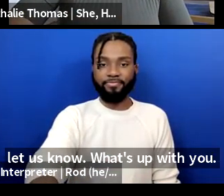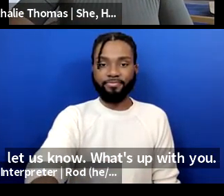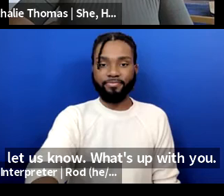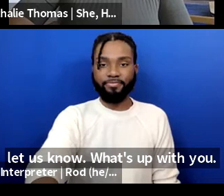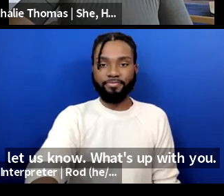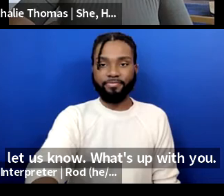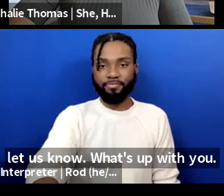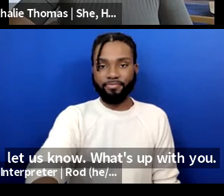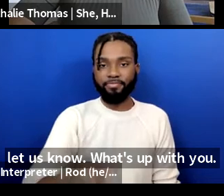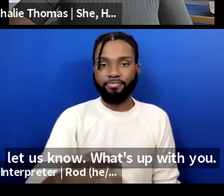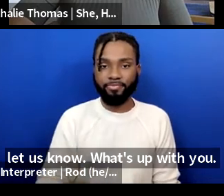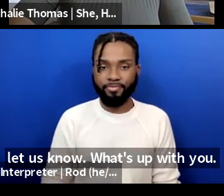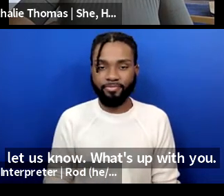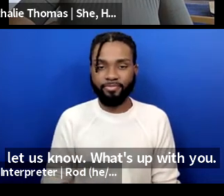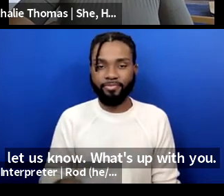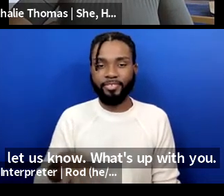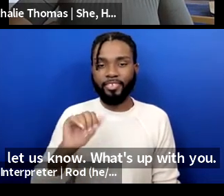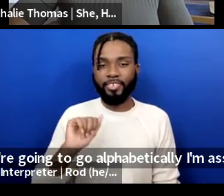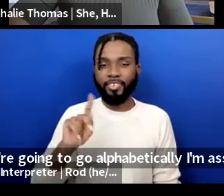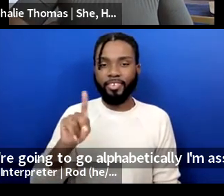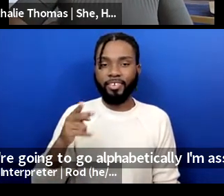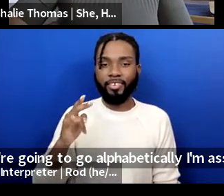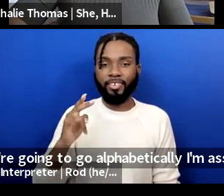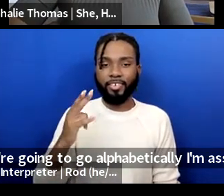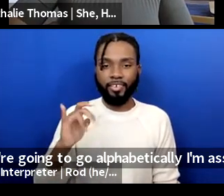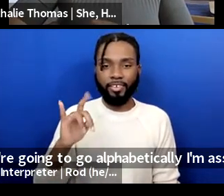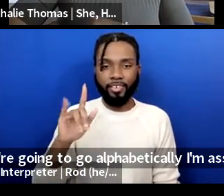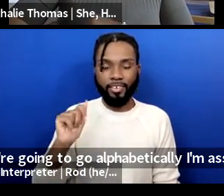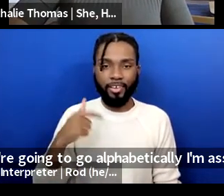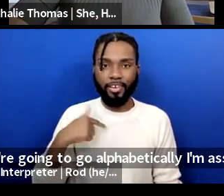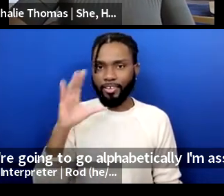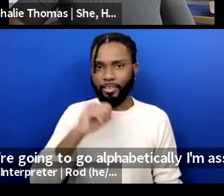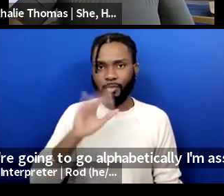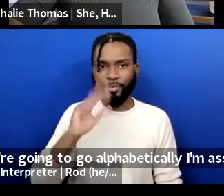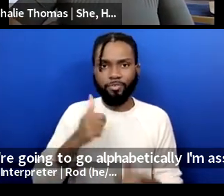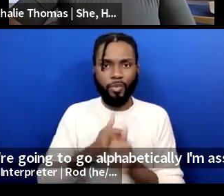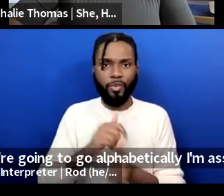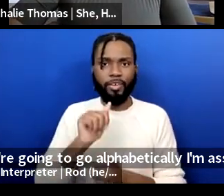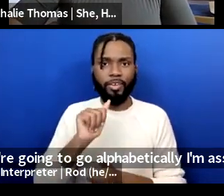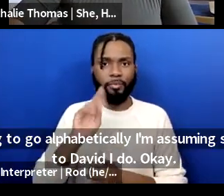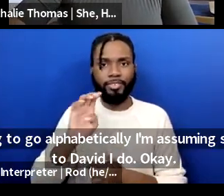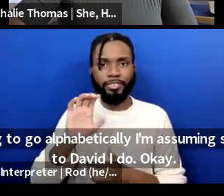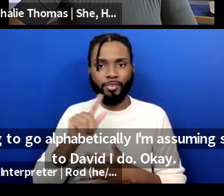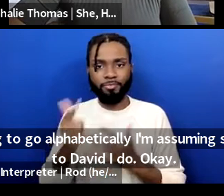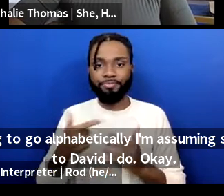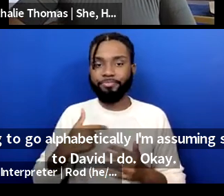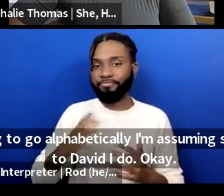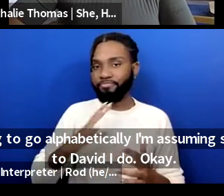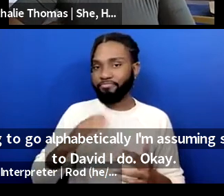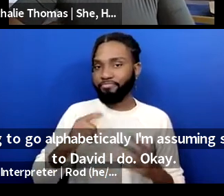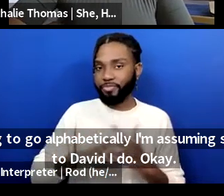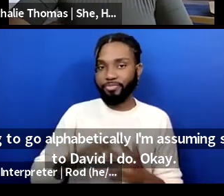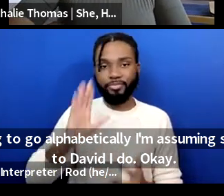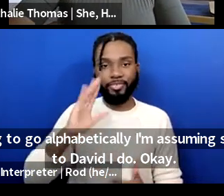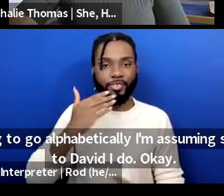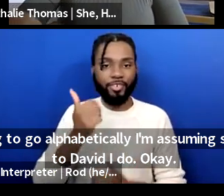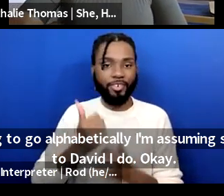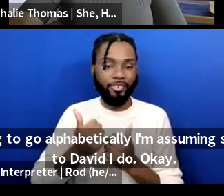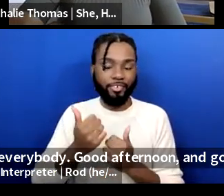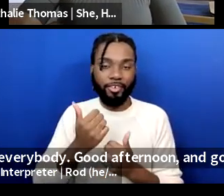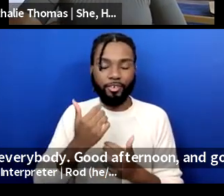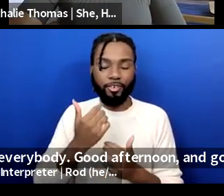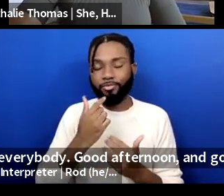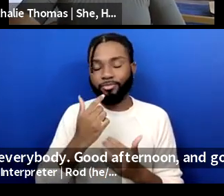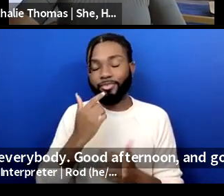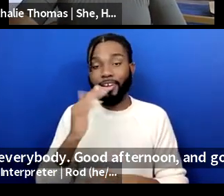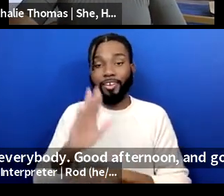So we're going to go alphabetically, I'm assuming. So I'm going to dive right in. Okay. Hi, everybody. Good afternoon and good